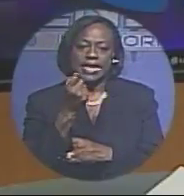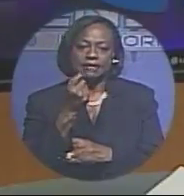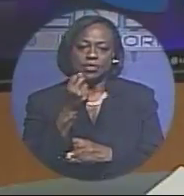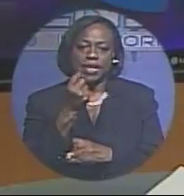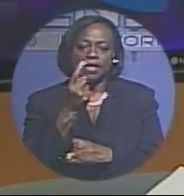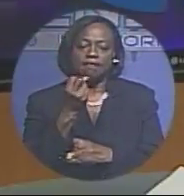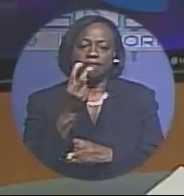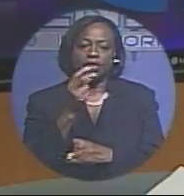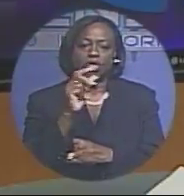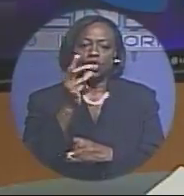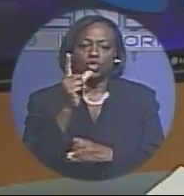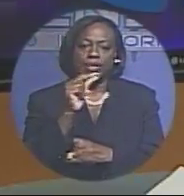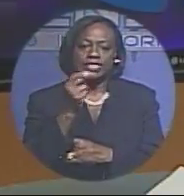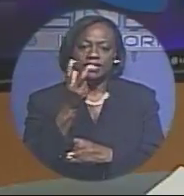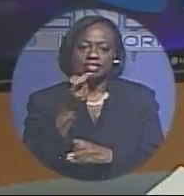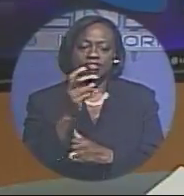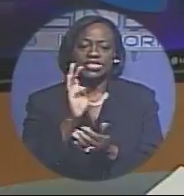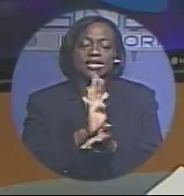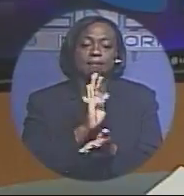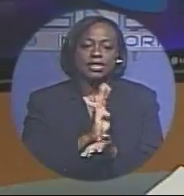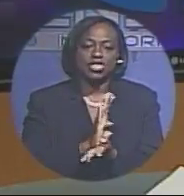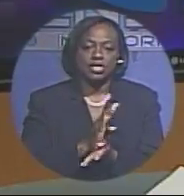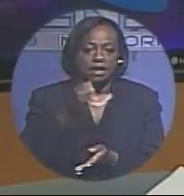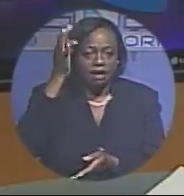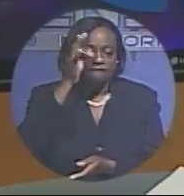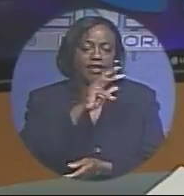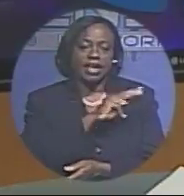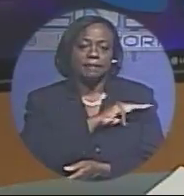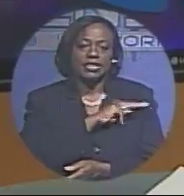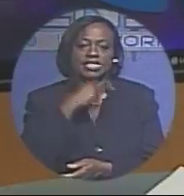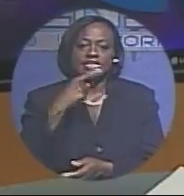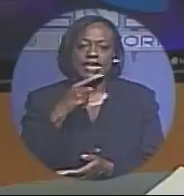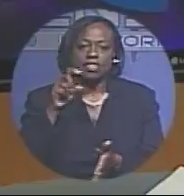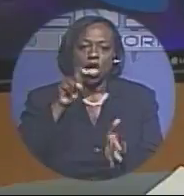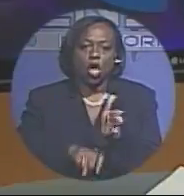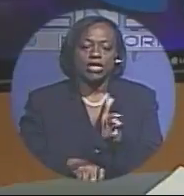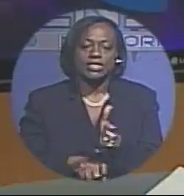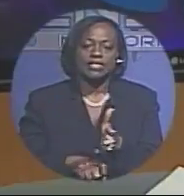Affairs Fred Mitchell suggested that the cost of passports will be reviewed.